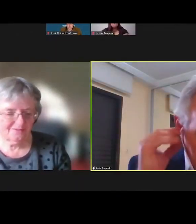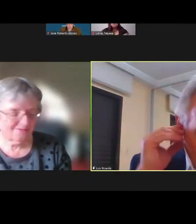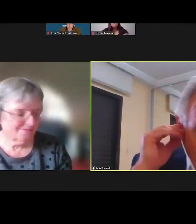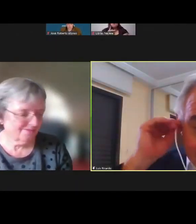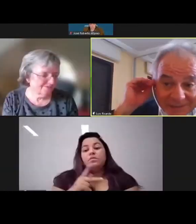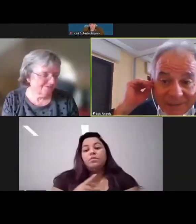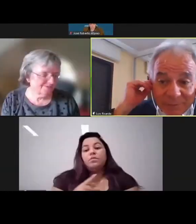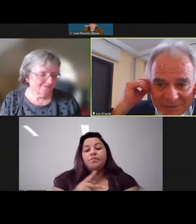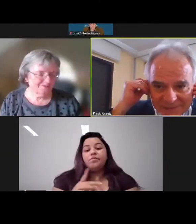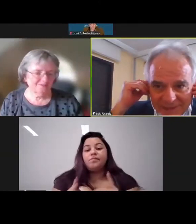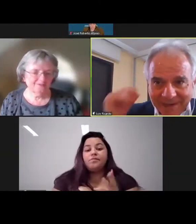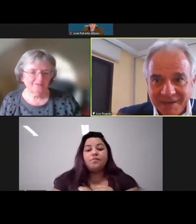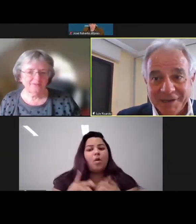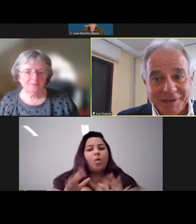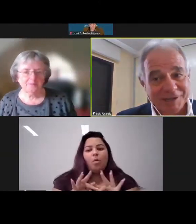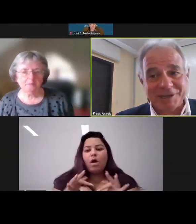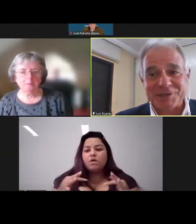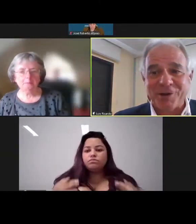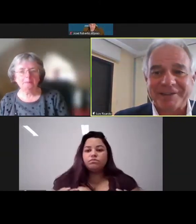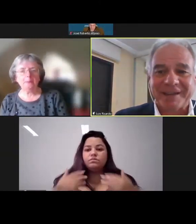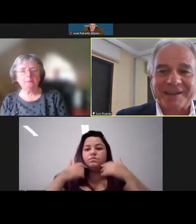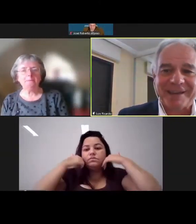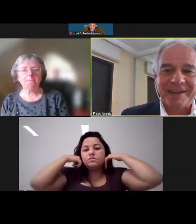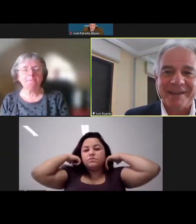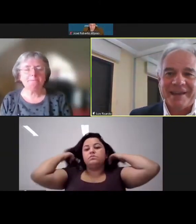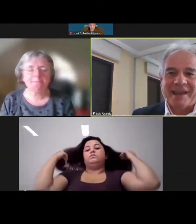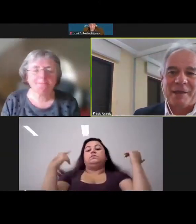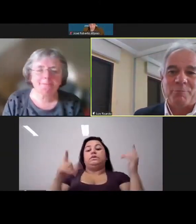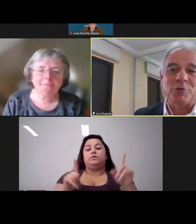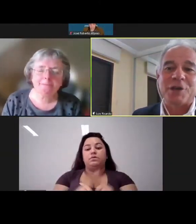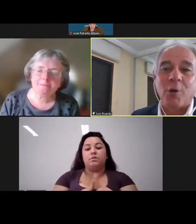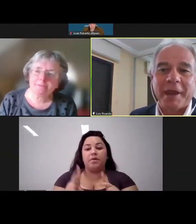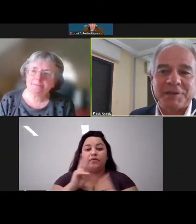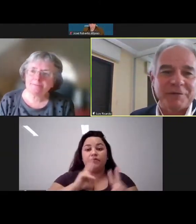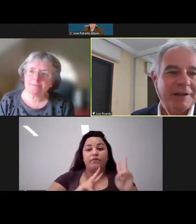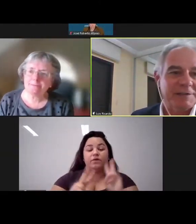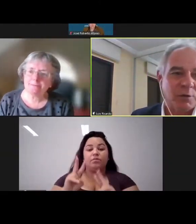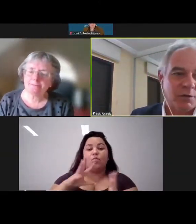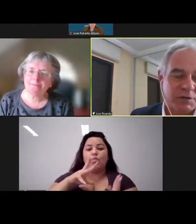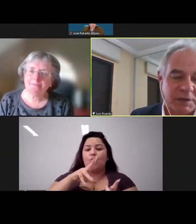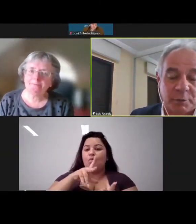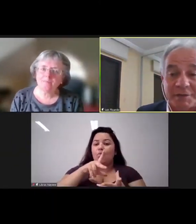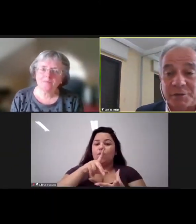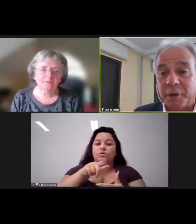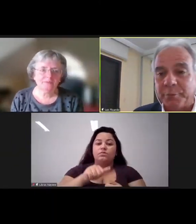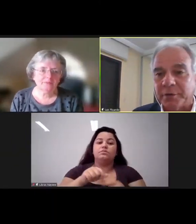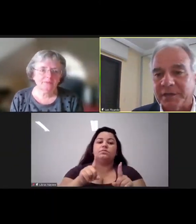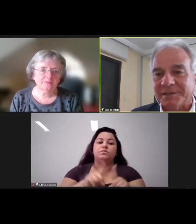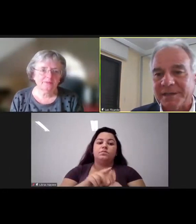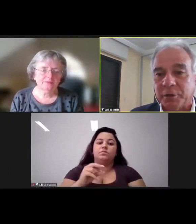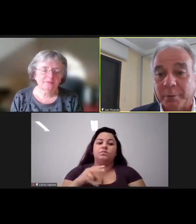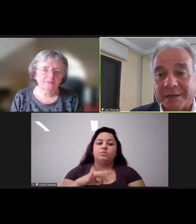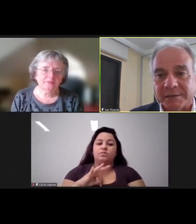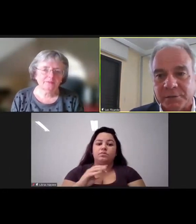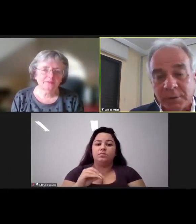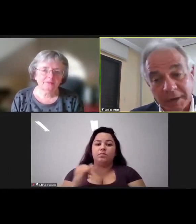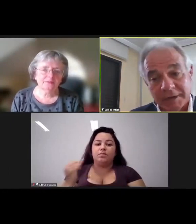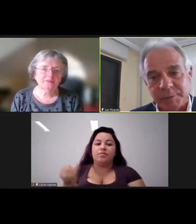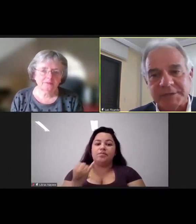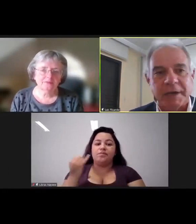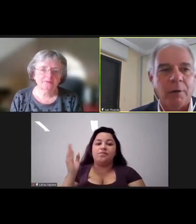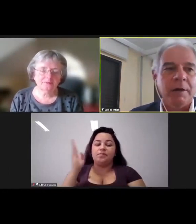this is so complementary here in Brazil, and it's not the supplementary pension is not easy here in Brazil. This